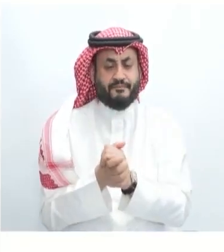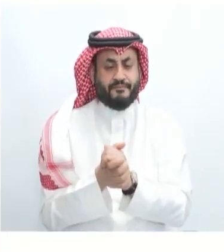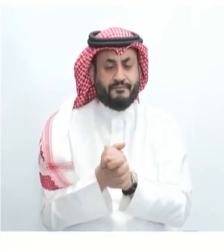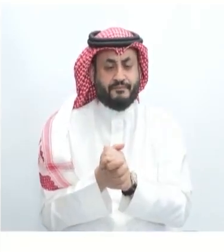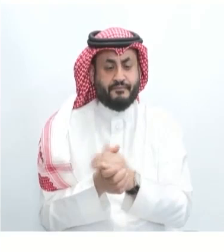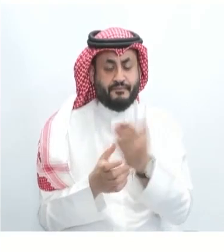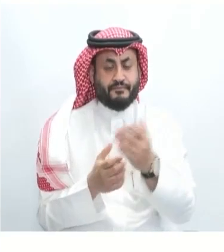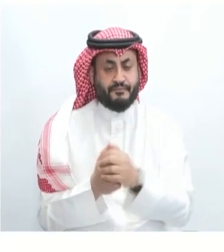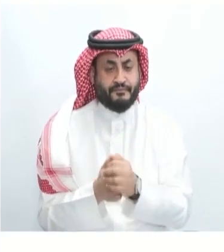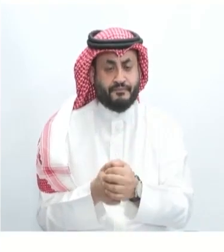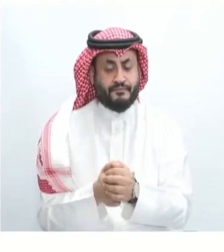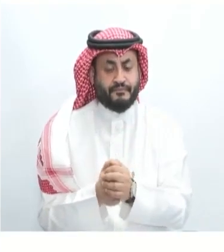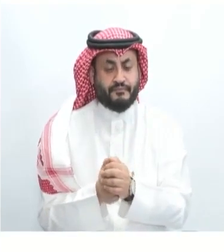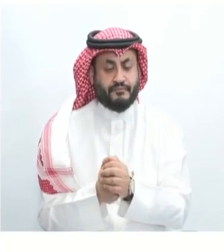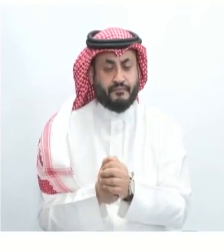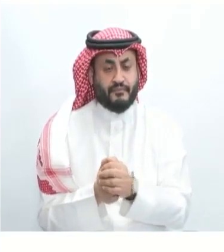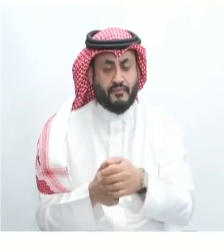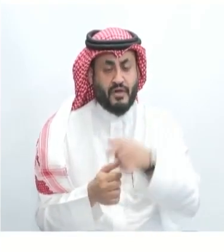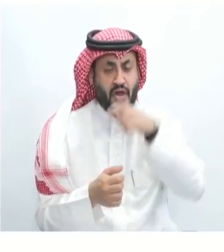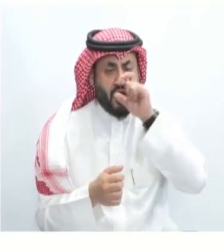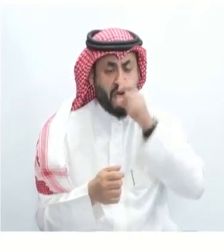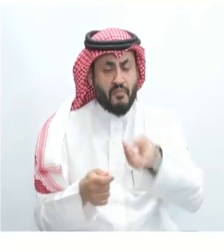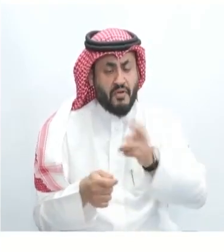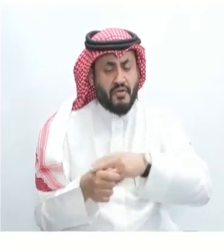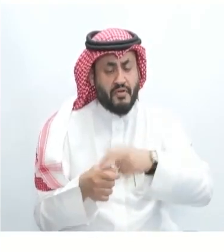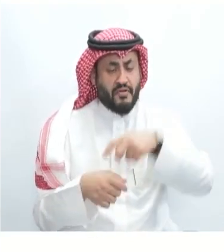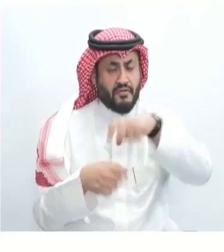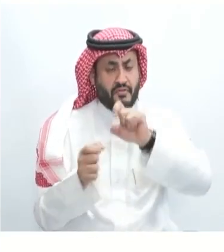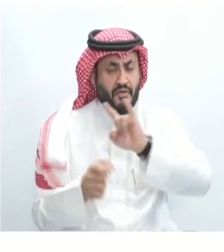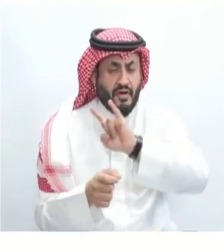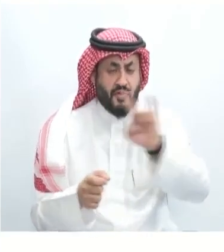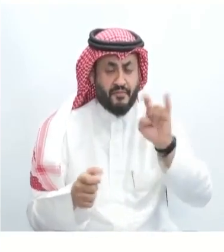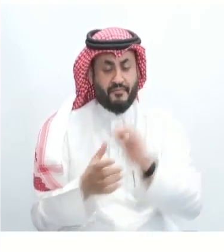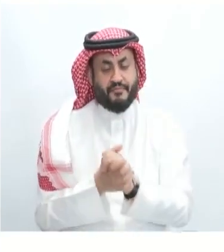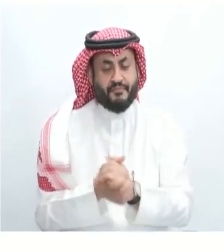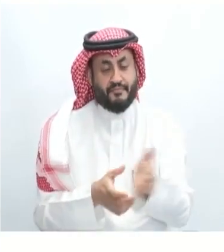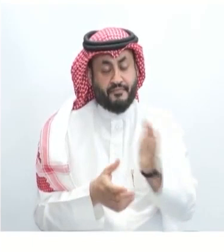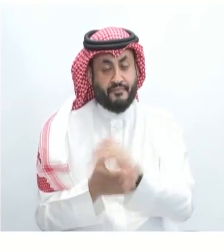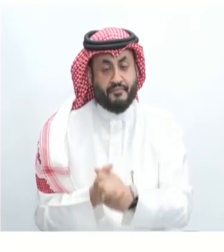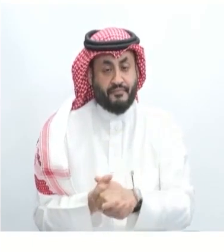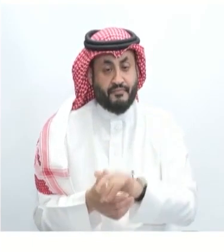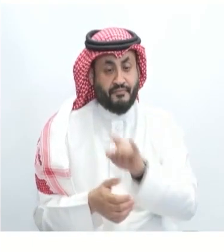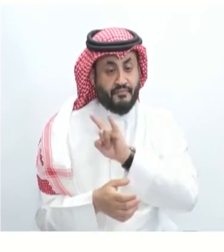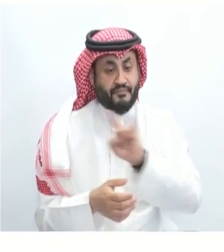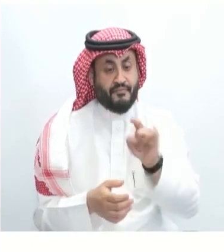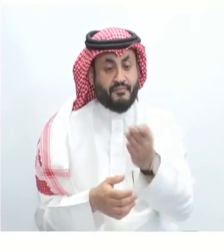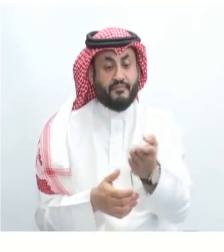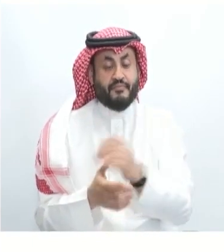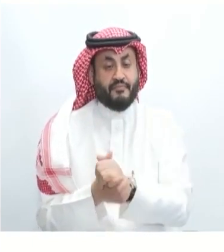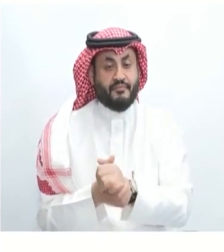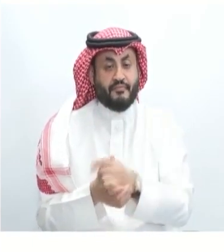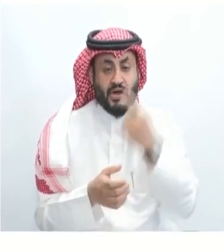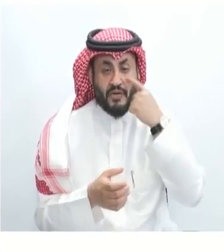also we shouldn't drink too much of soft drinks and soda. And number 9,